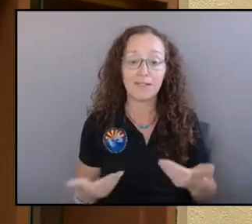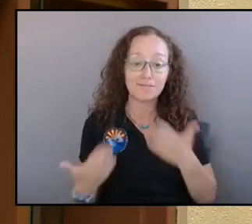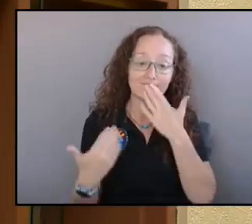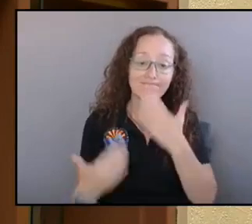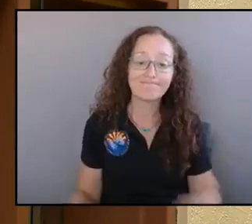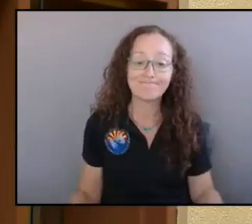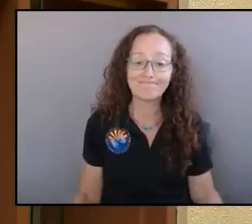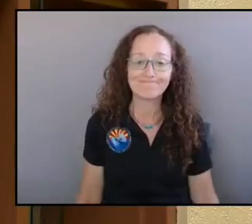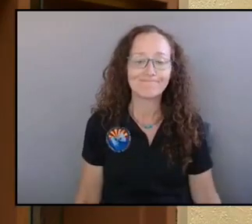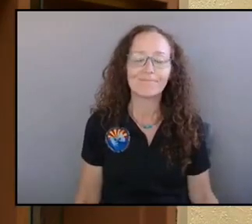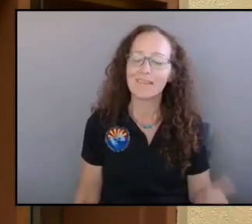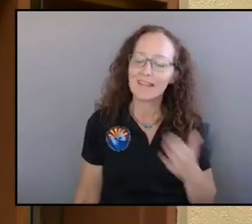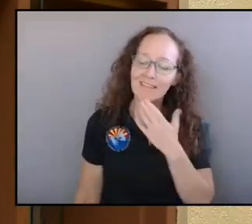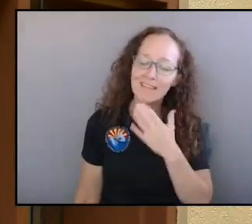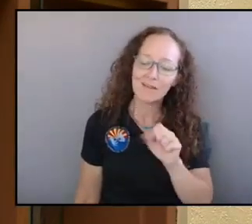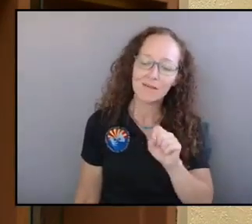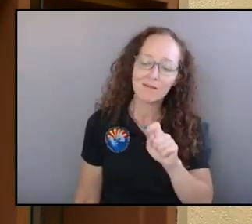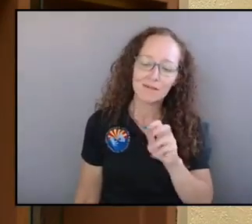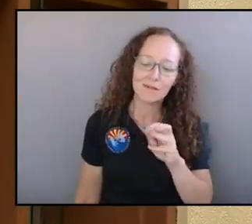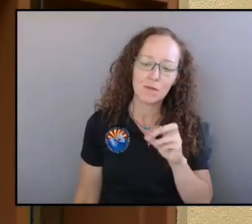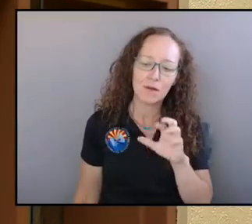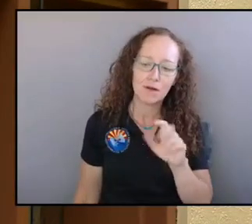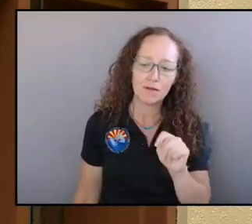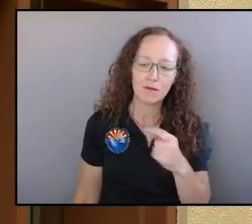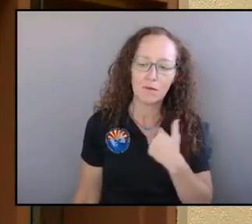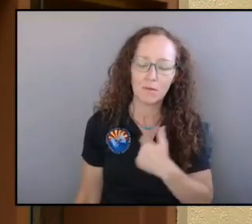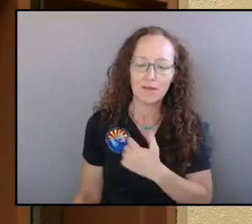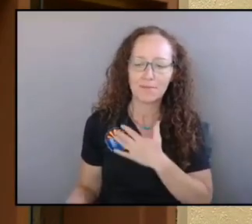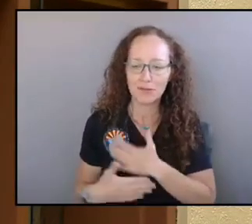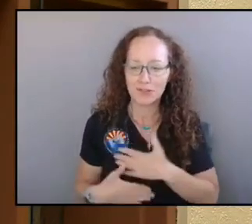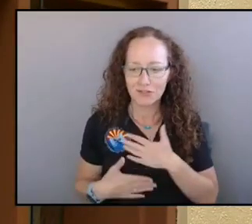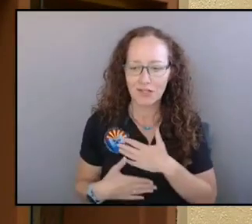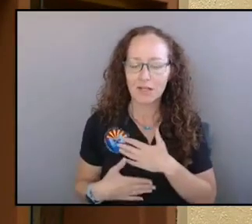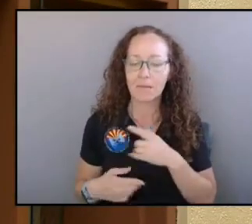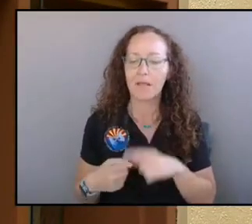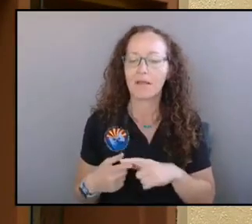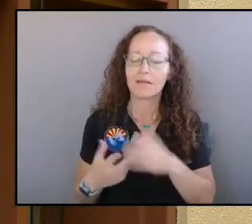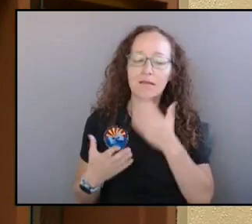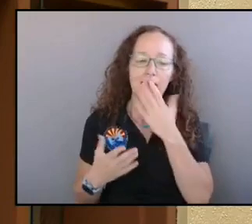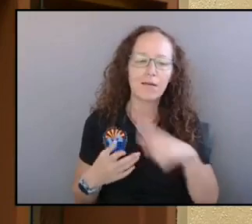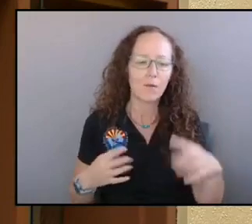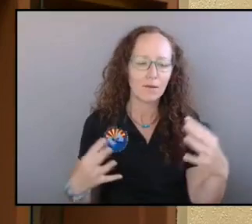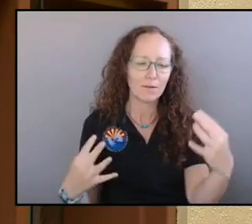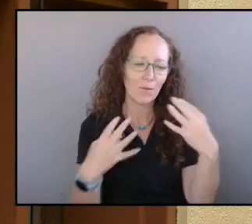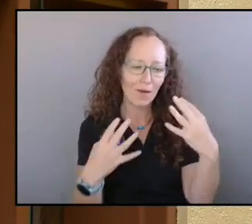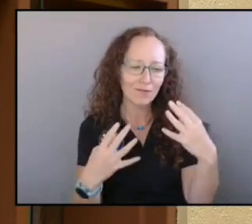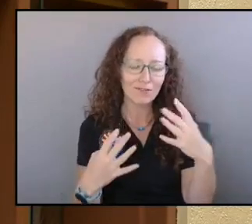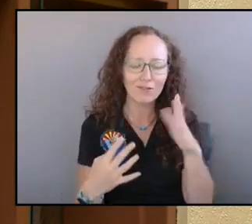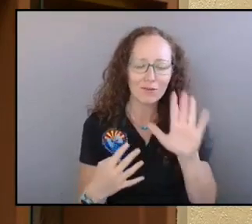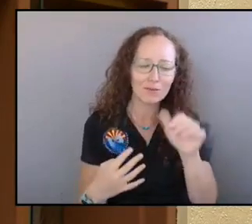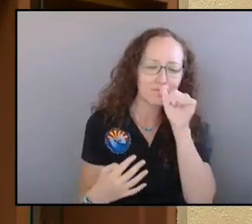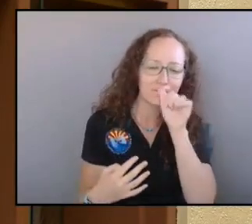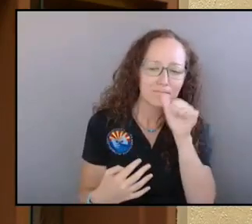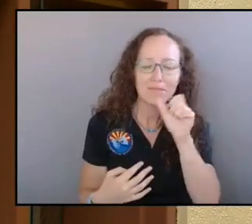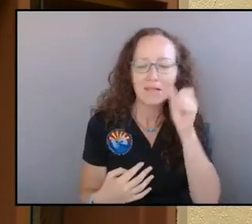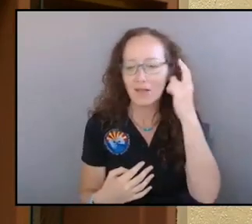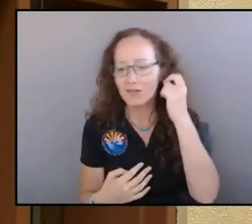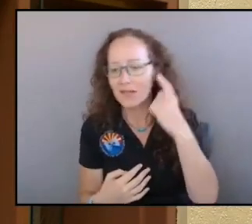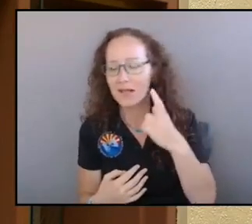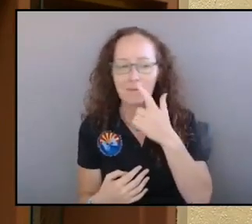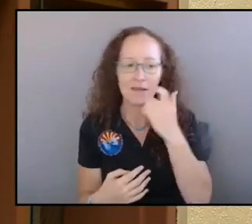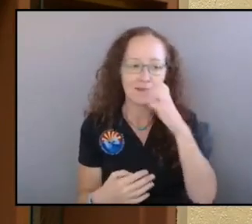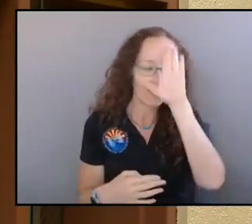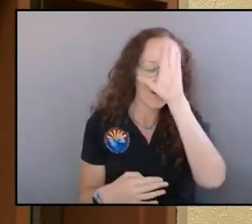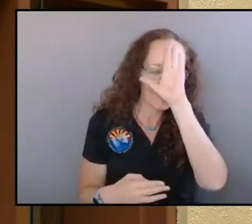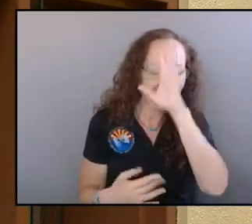Thank you, Stuart. We appreciate that. And thank you for all that are watching, for your patience and understanding. Us firefighters are typically better at